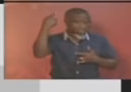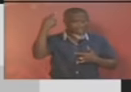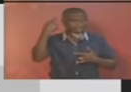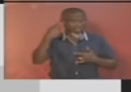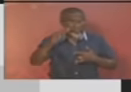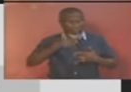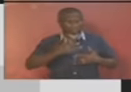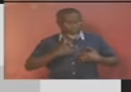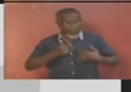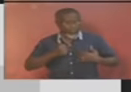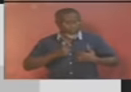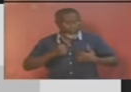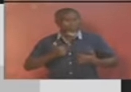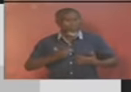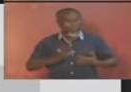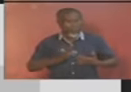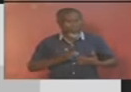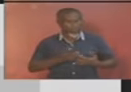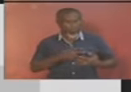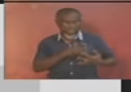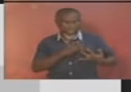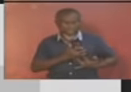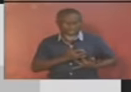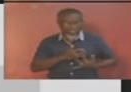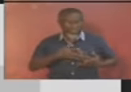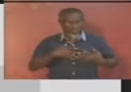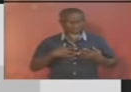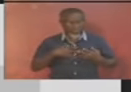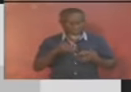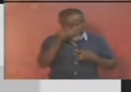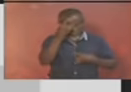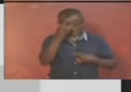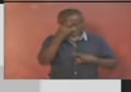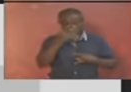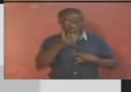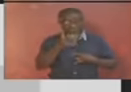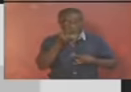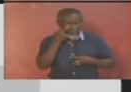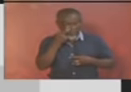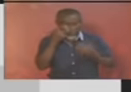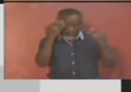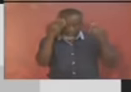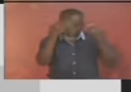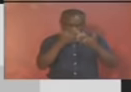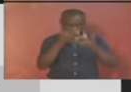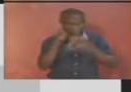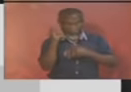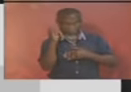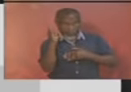asthma, cardiovascular disease. So the darker color blue, with